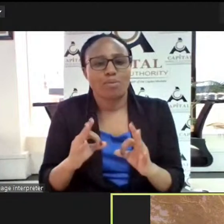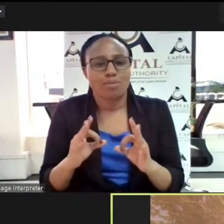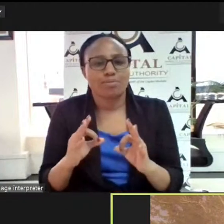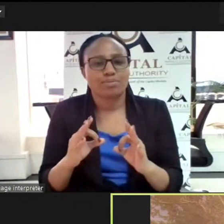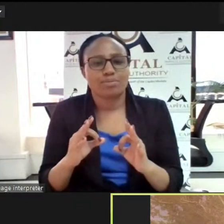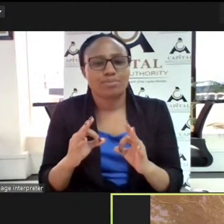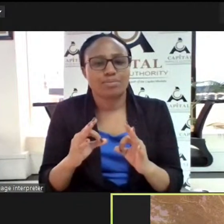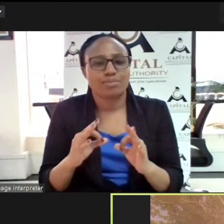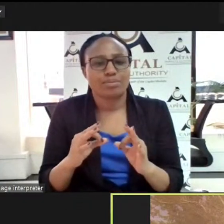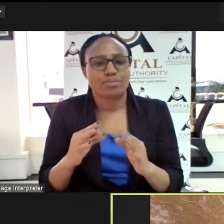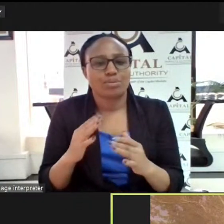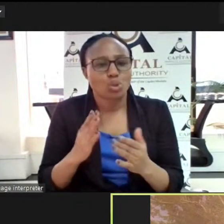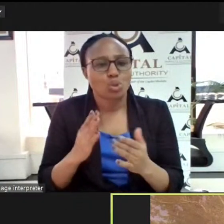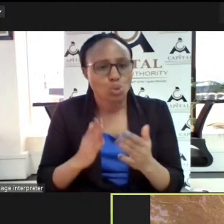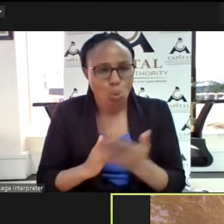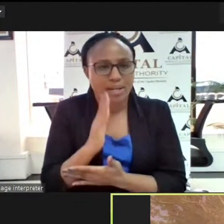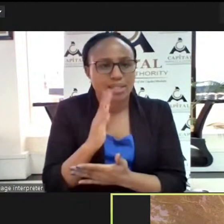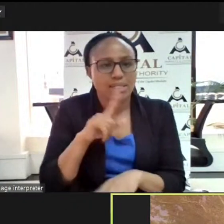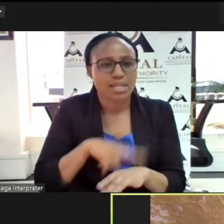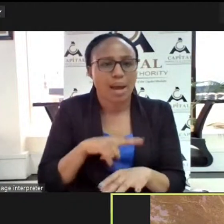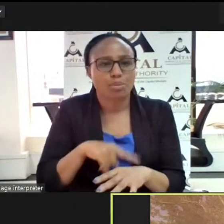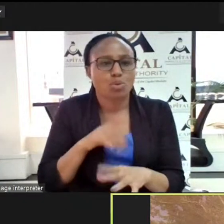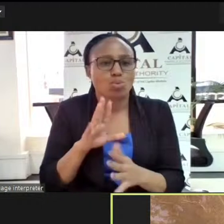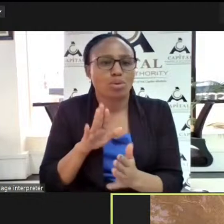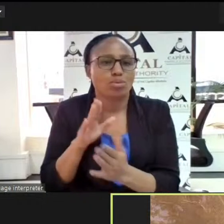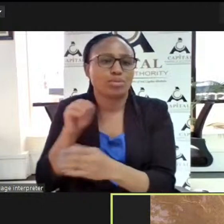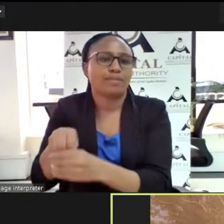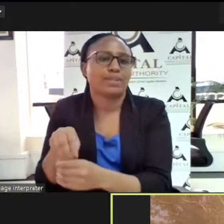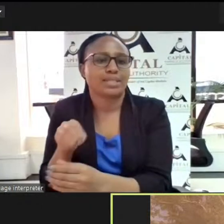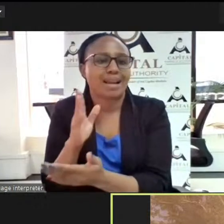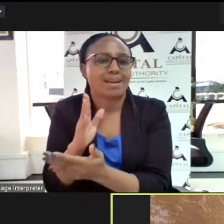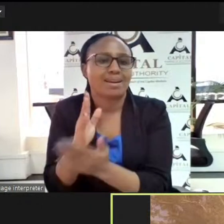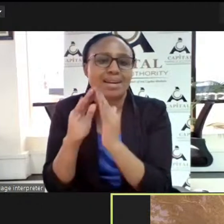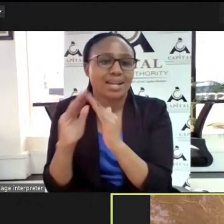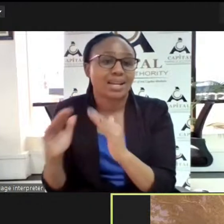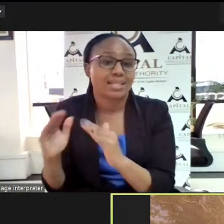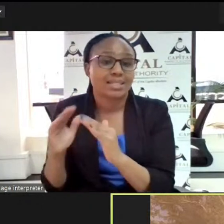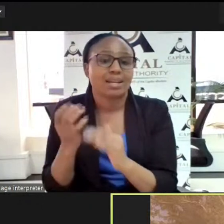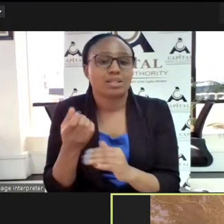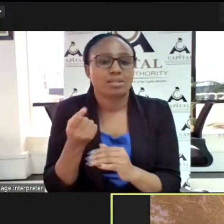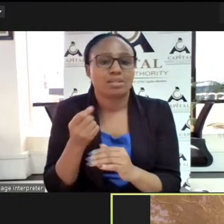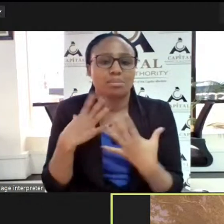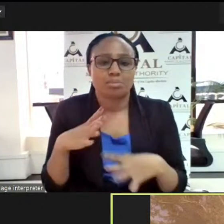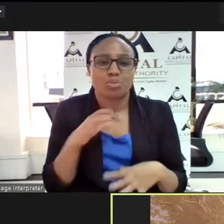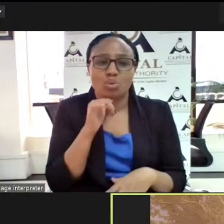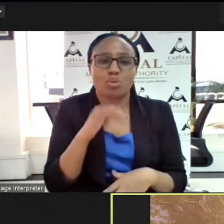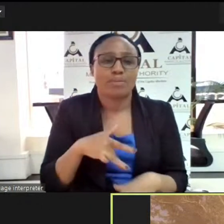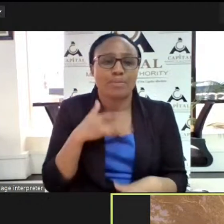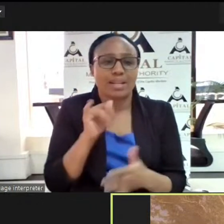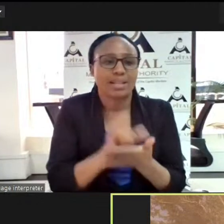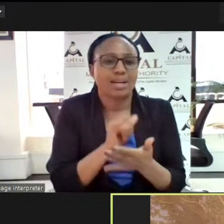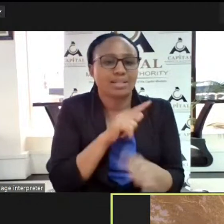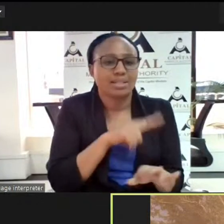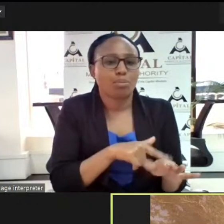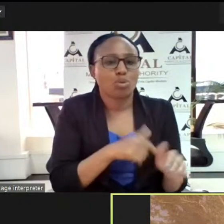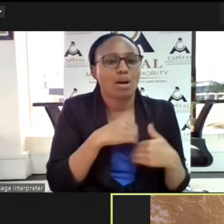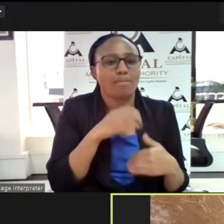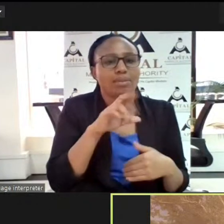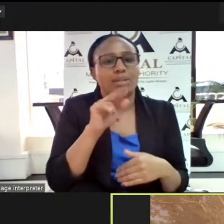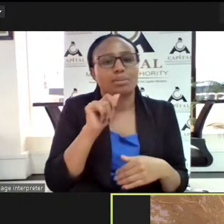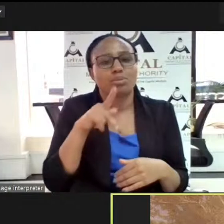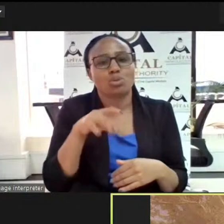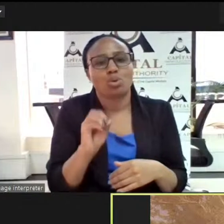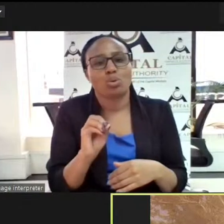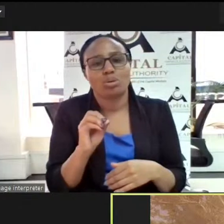of surety when you hold real estate. I don't think people necessarily feel that when you have crypto. I might sound a